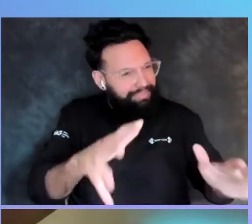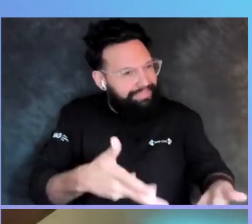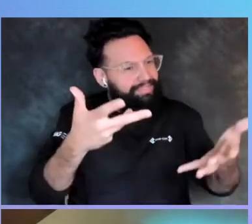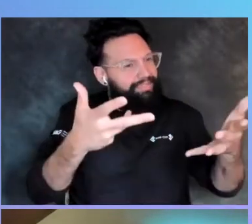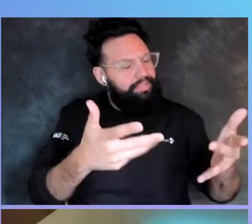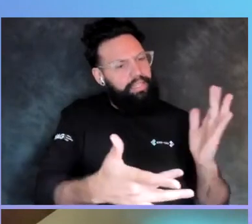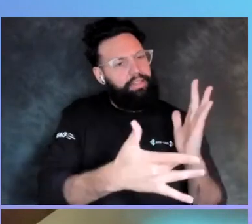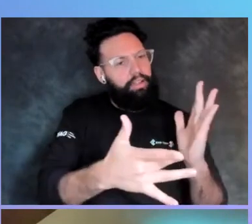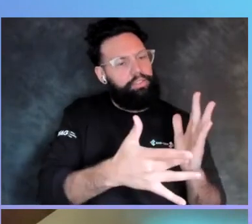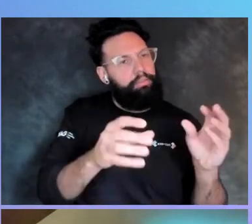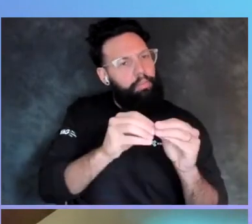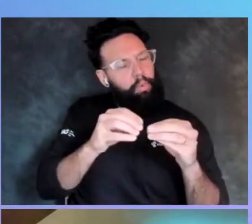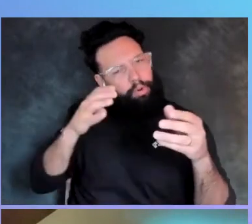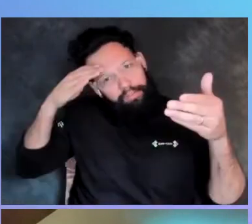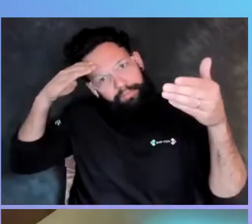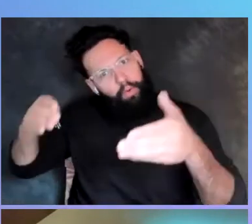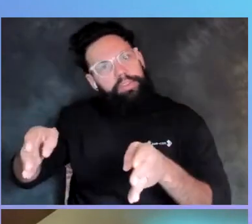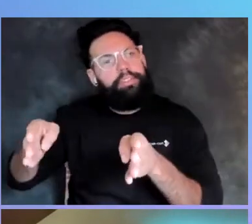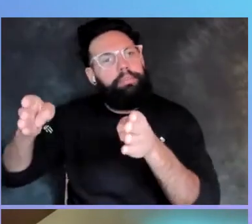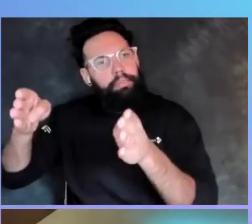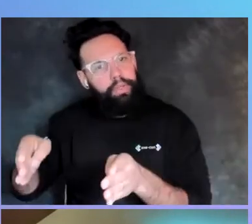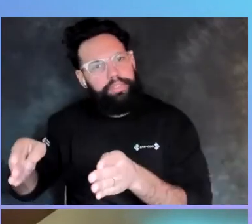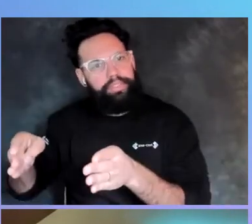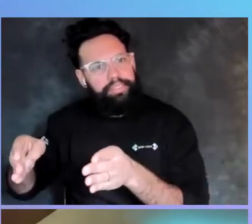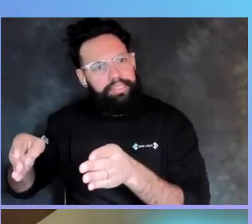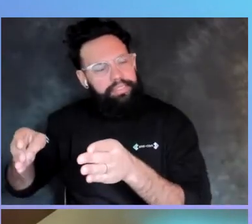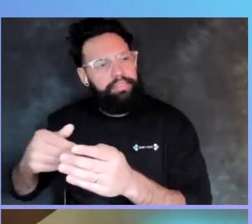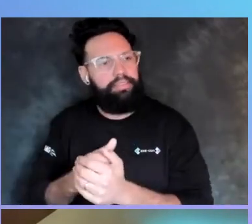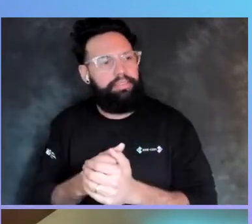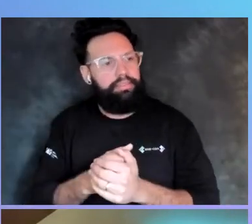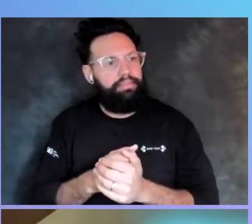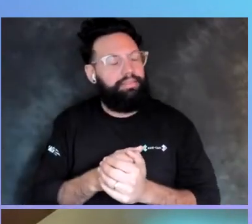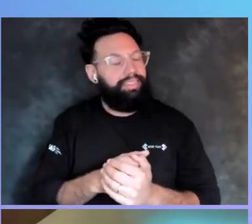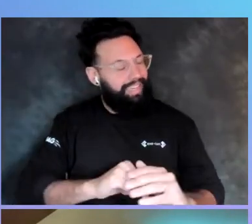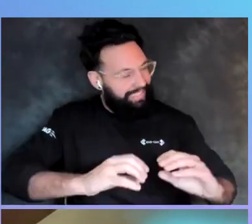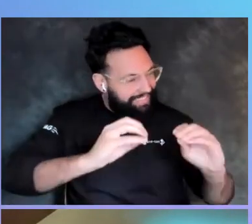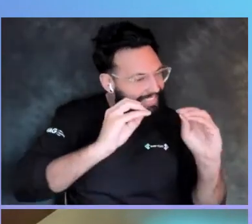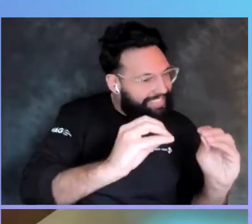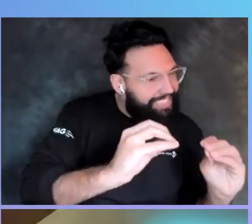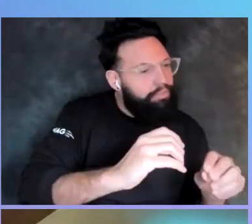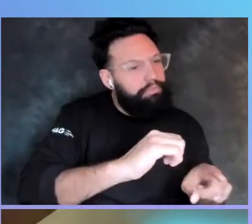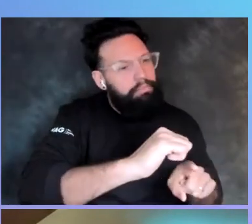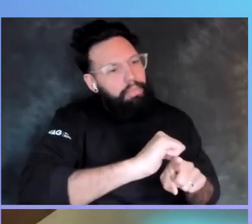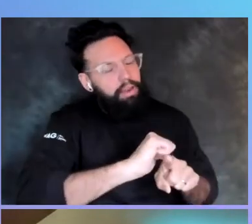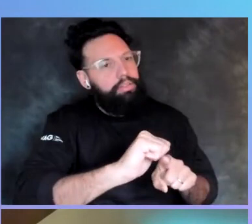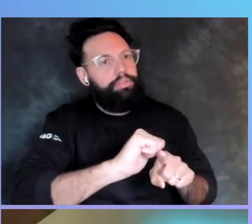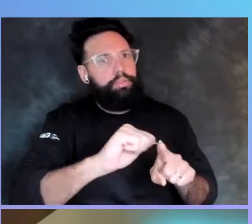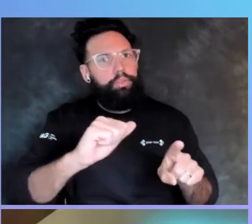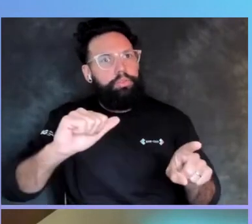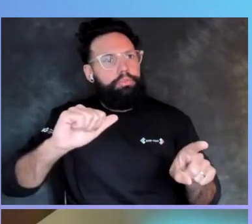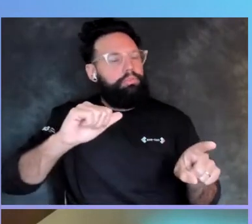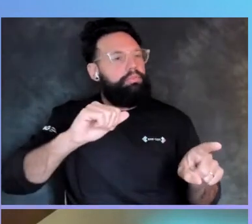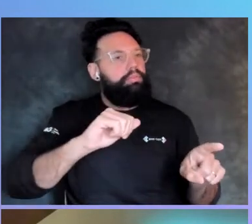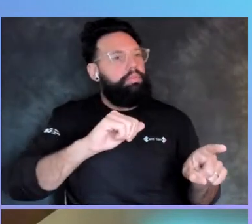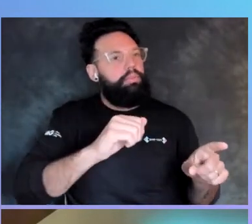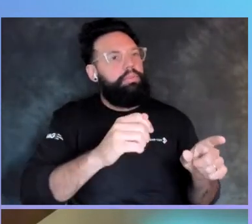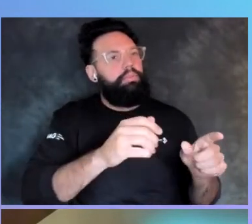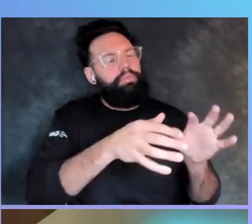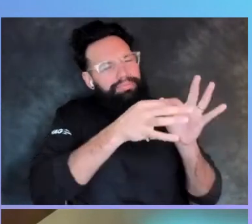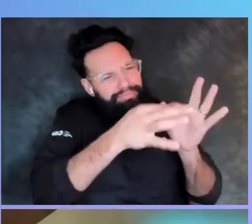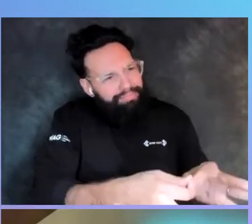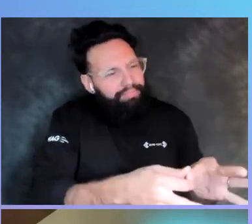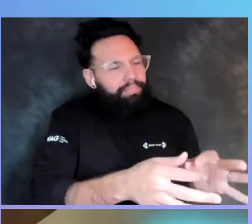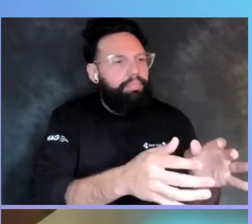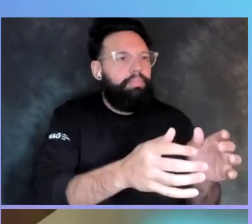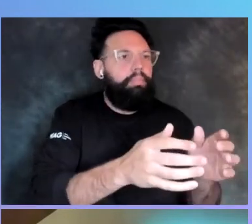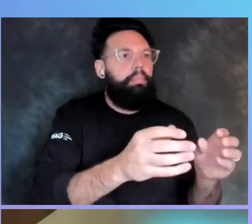that not only has a tremendous wealth of knowledge that it can pull from, but is also able to conform to the needs of the individual and meet them where